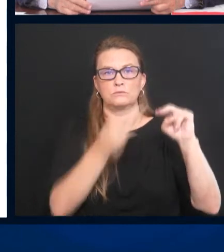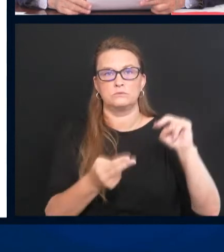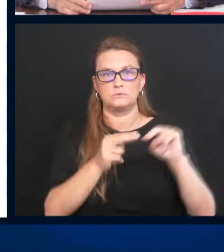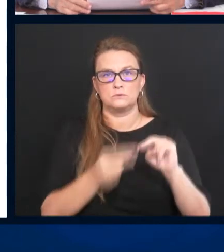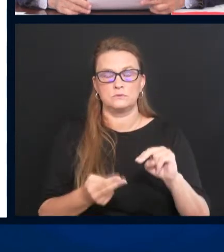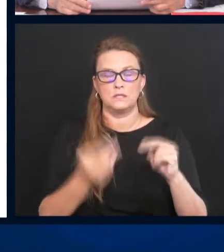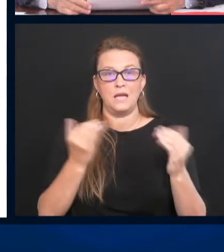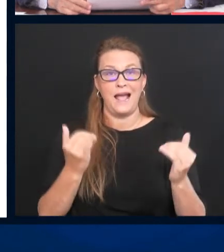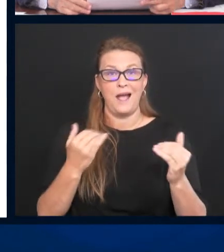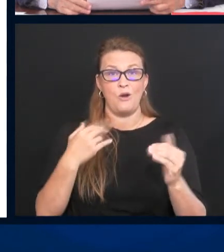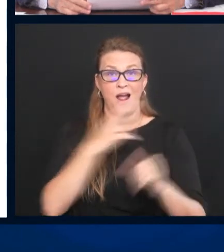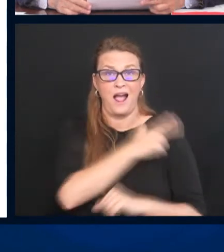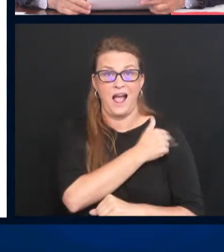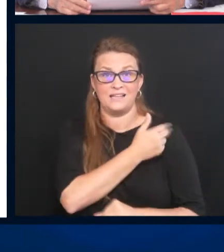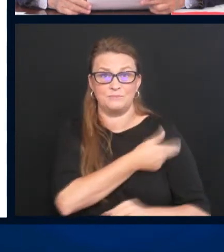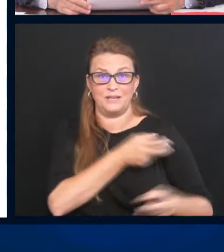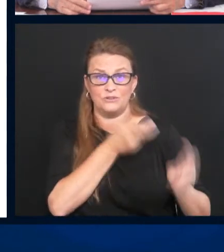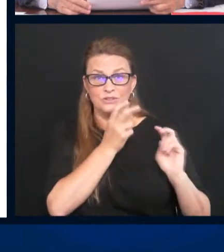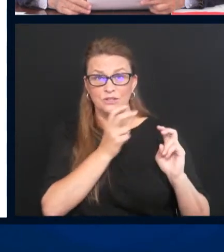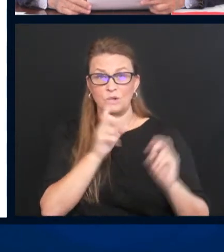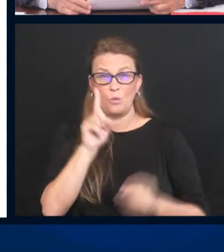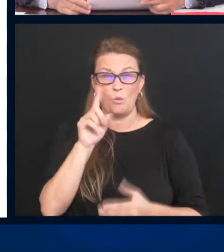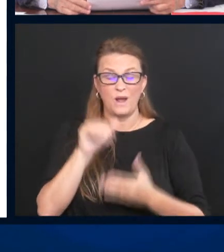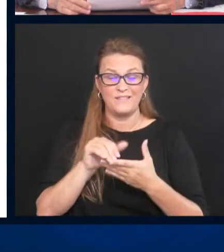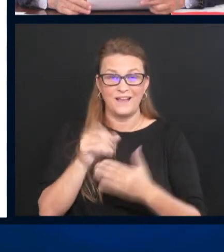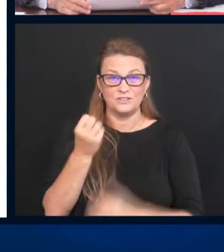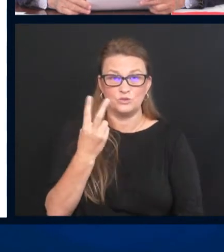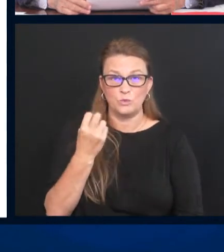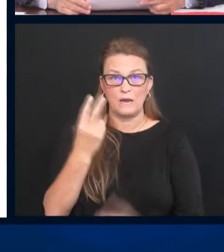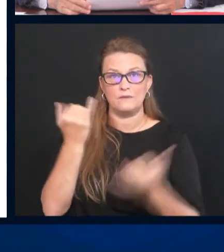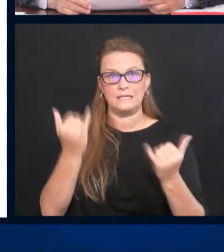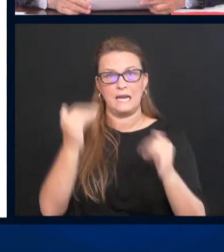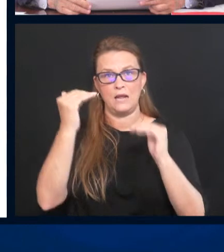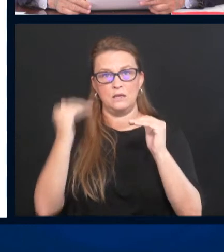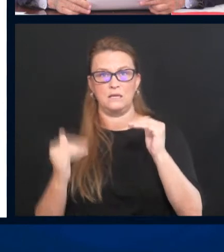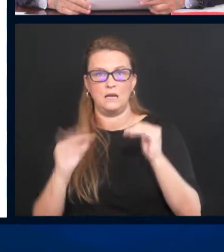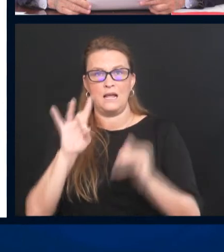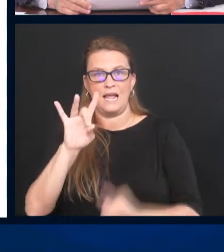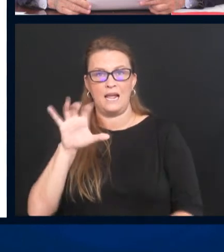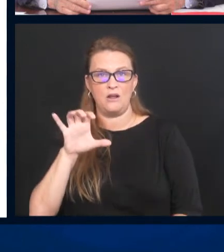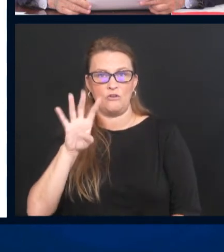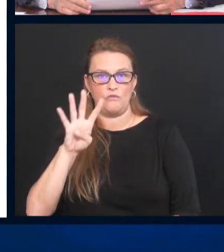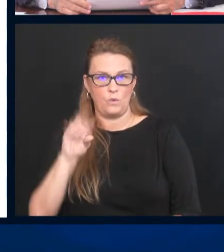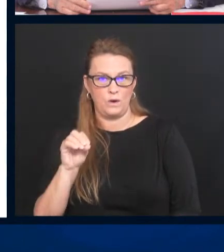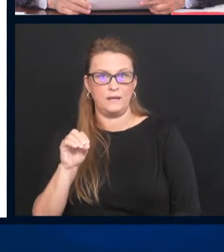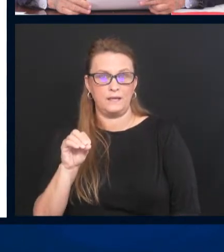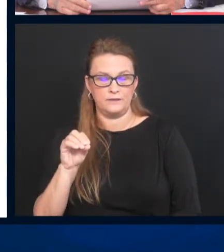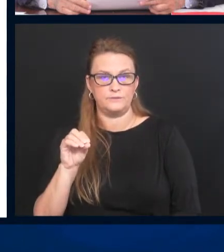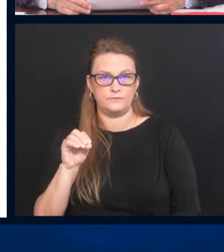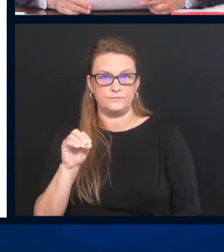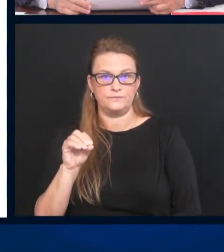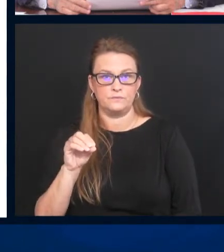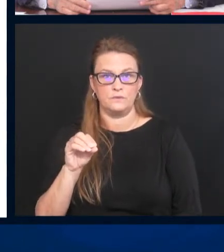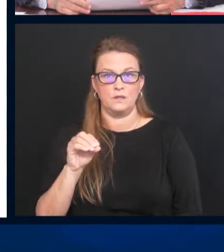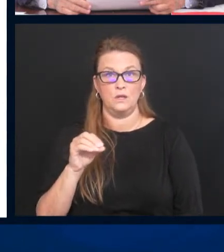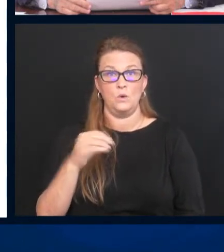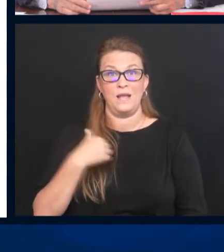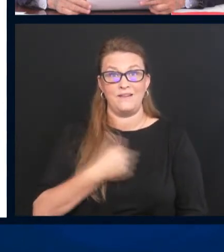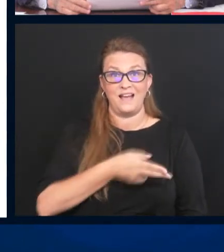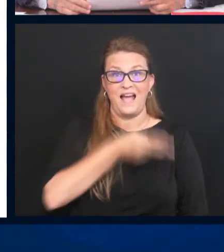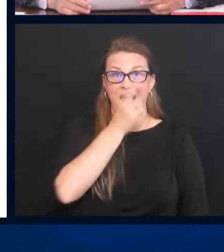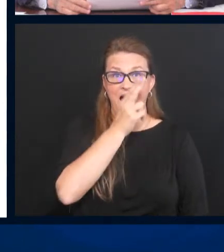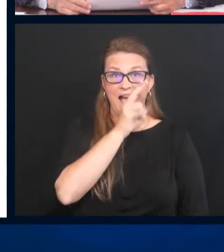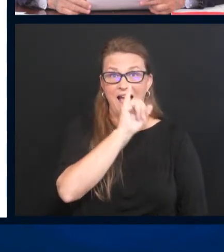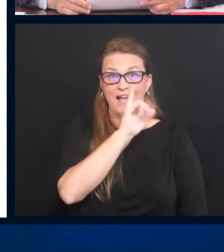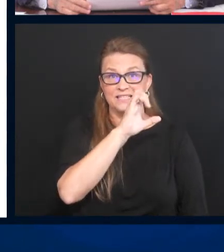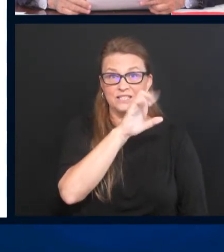of hospitalizations of 1,012, and now we're down to 840. We were at a peak on the ICU